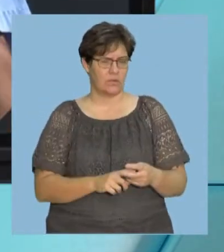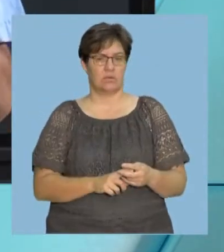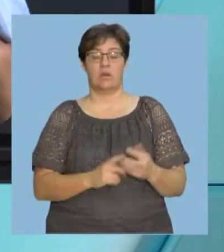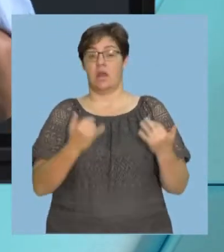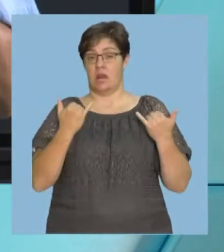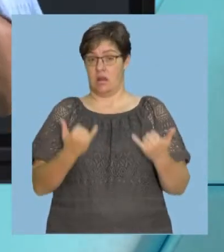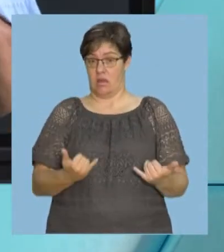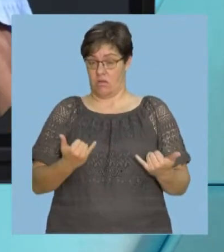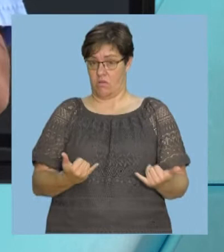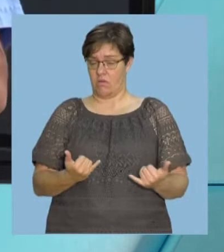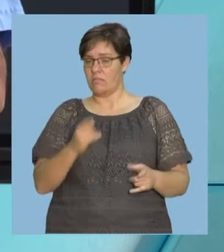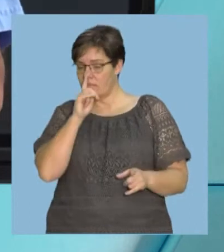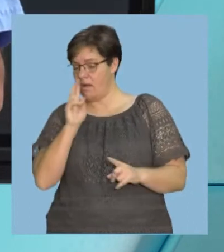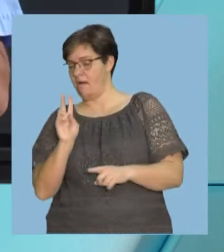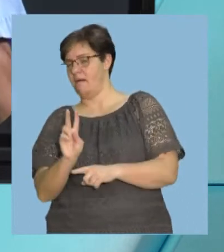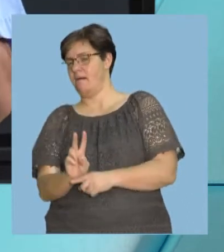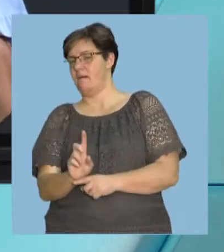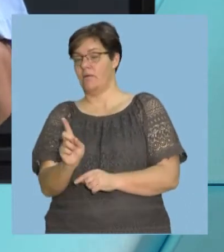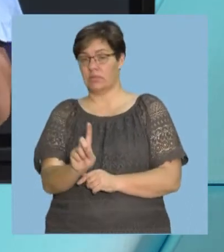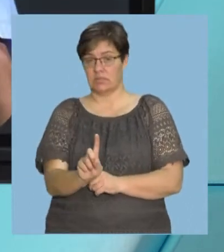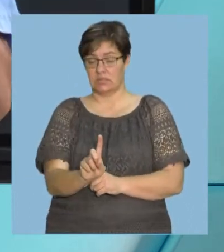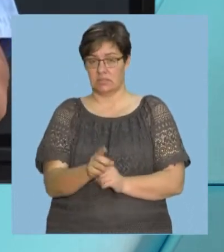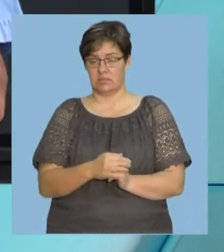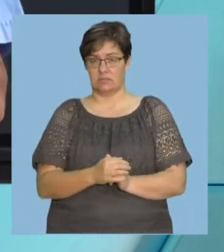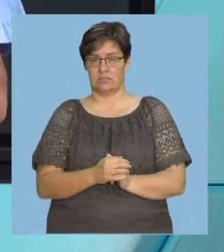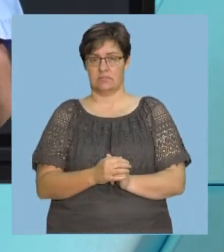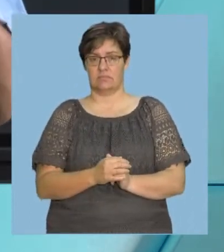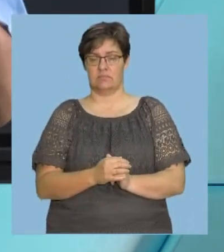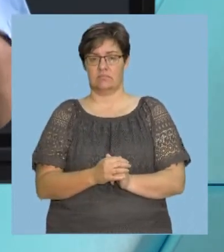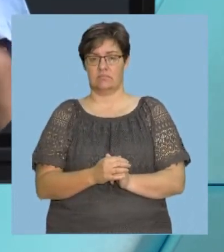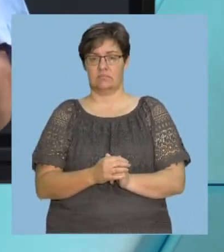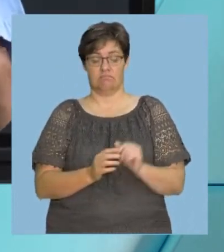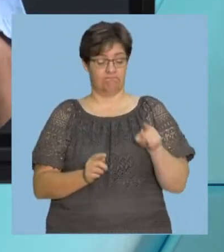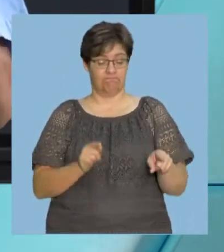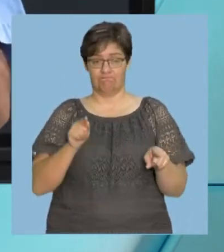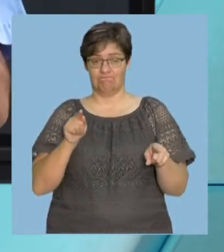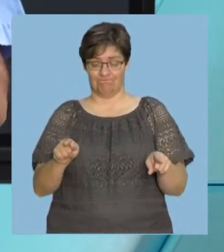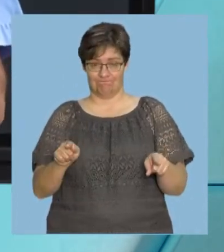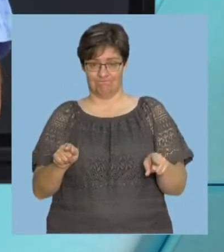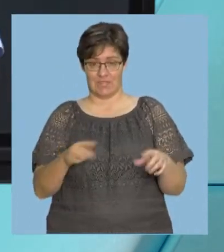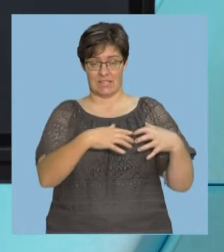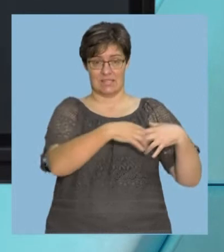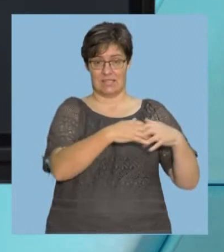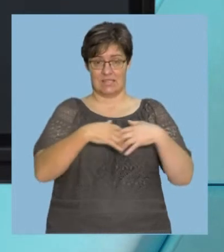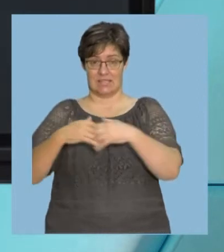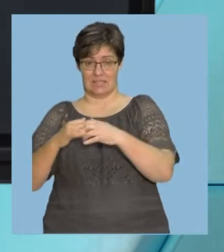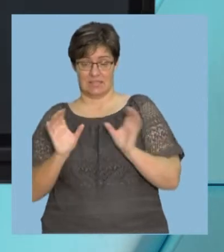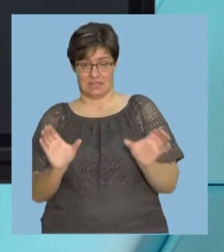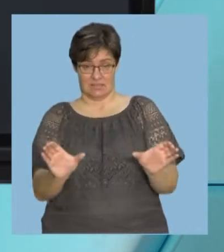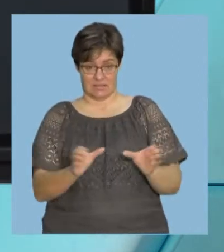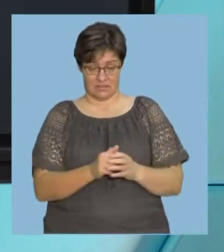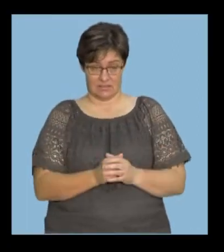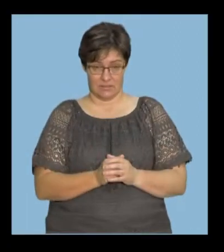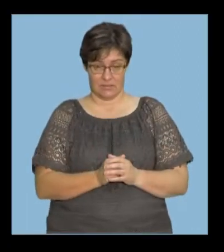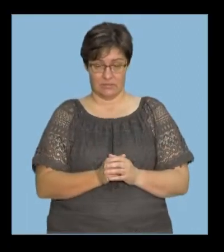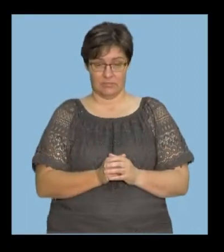for us to look a little bit closer at how we deal with two sets. So let's go and have a look at